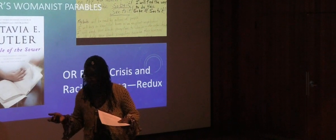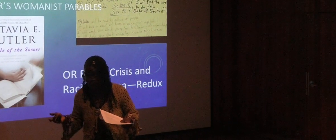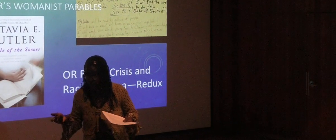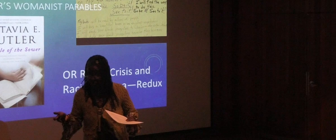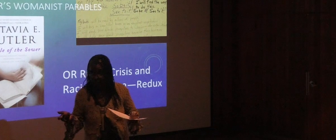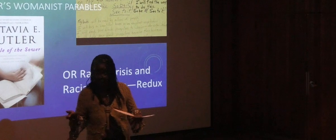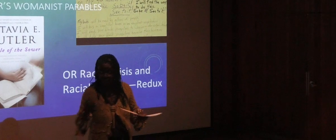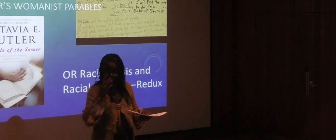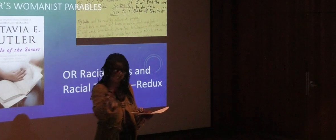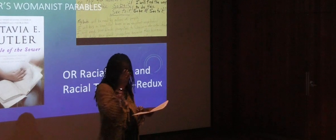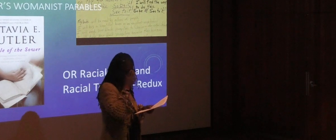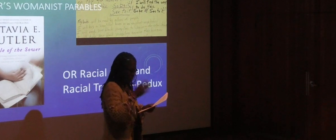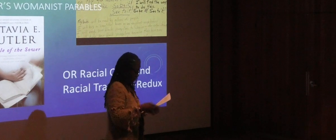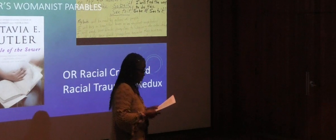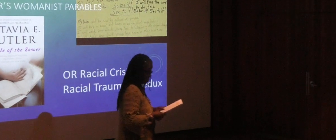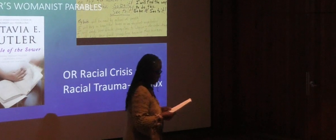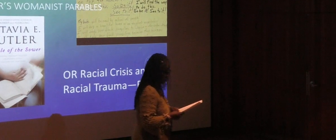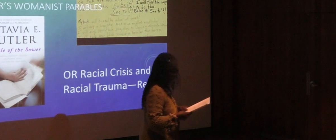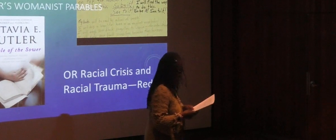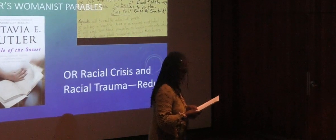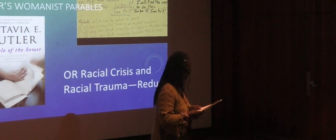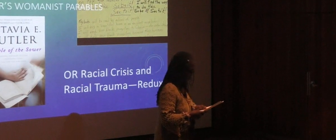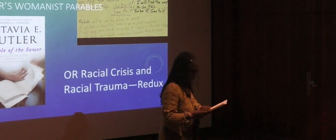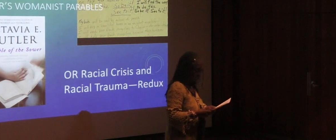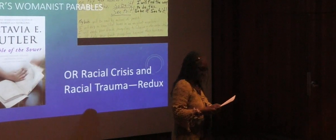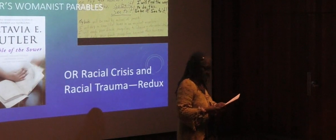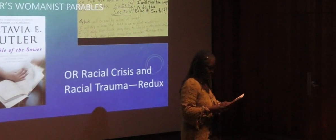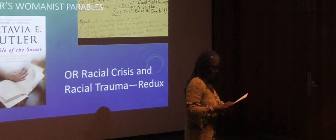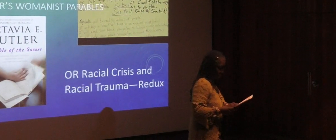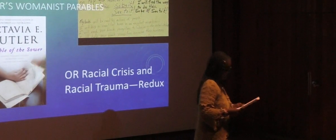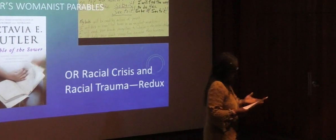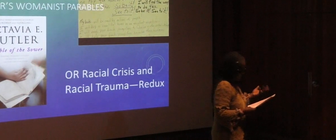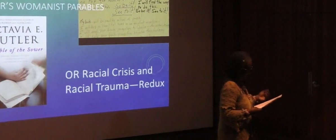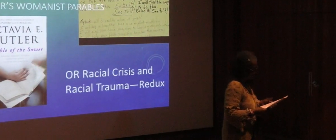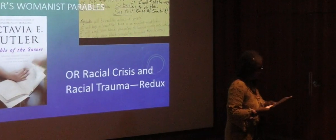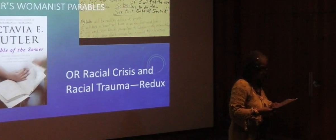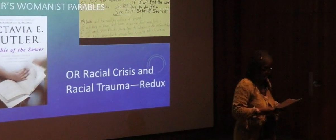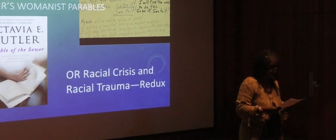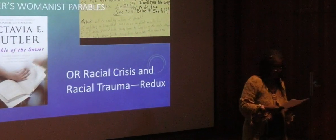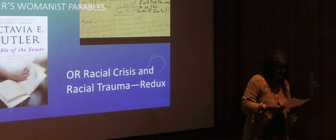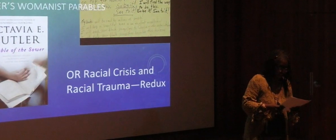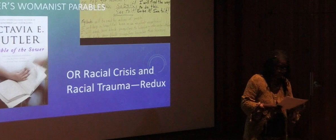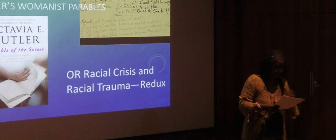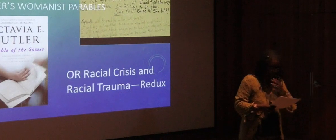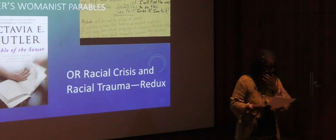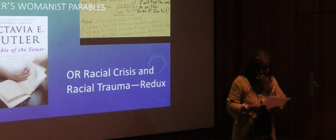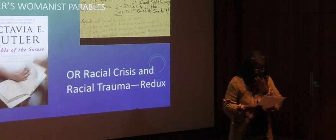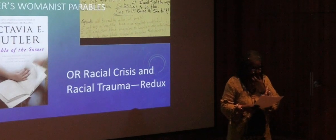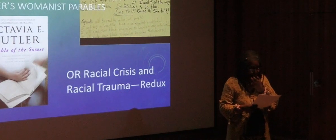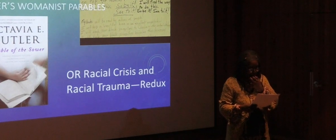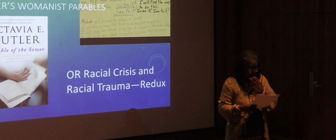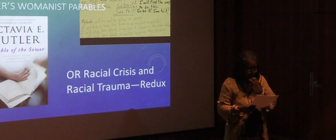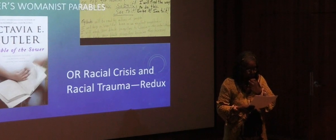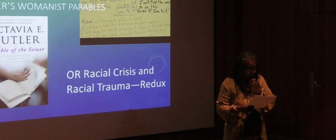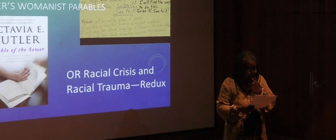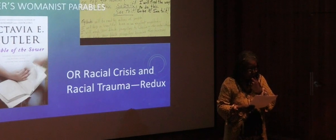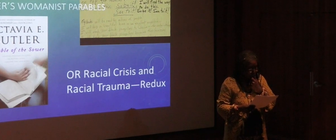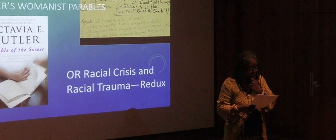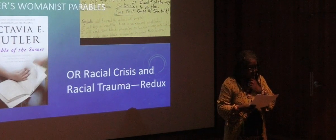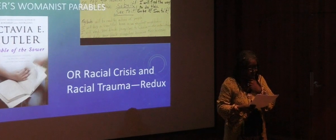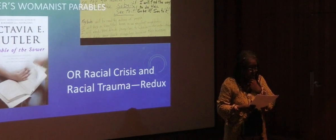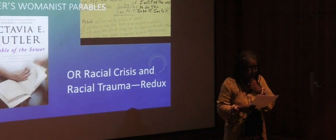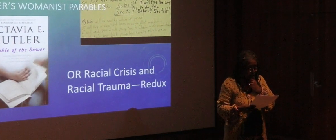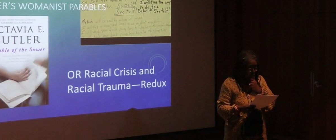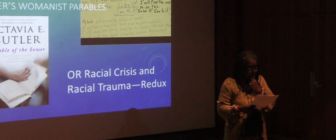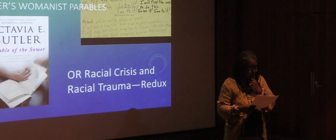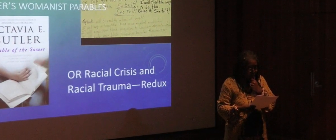give a trigger warning for this, right? Just so you know, if you're sensitive to this, as you should be, actually. All right,